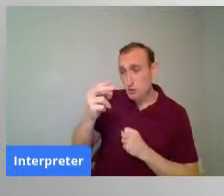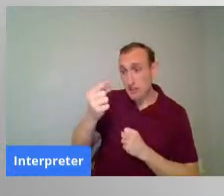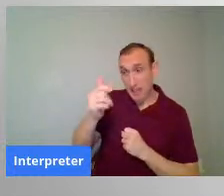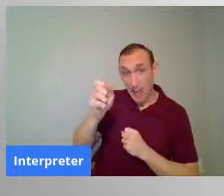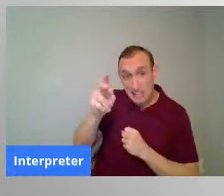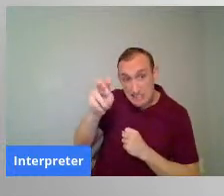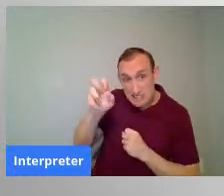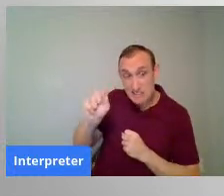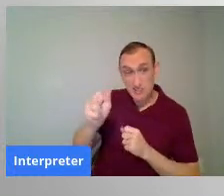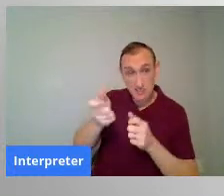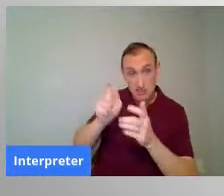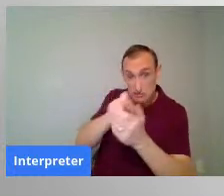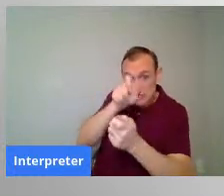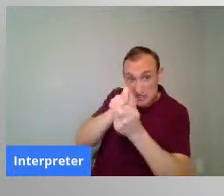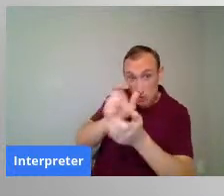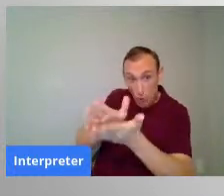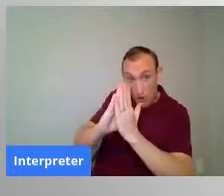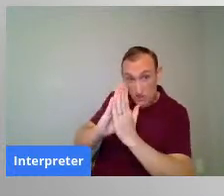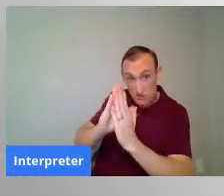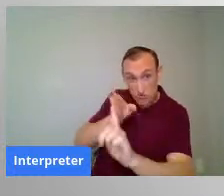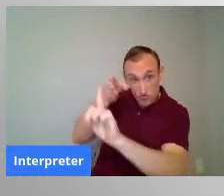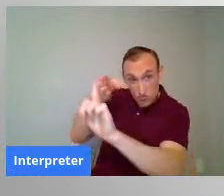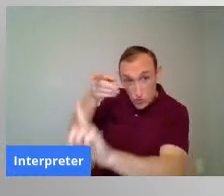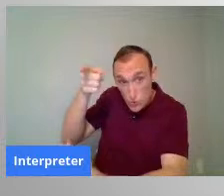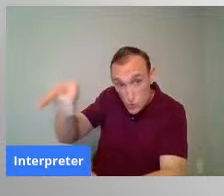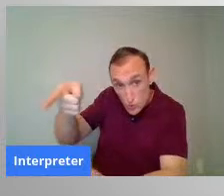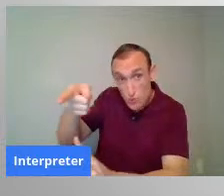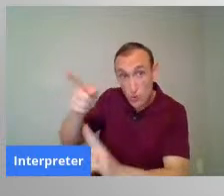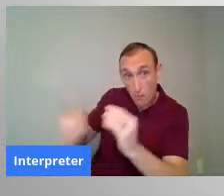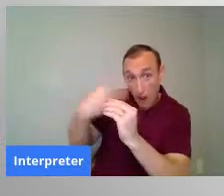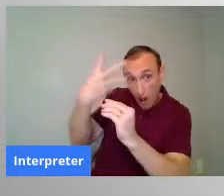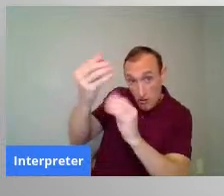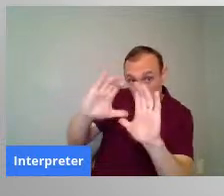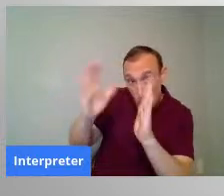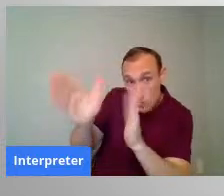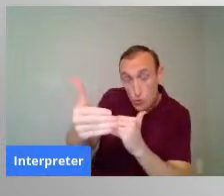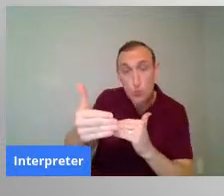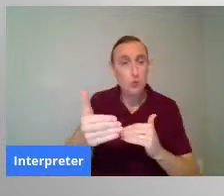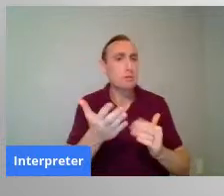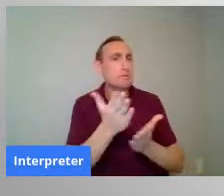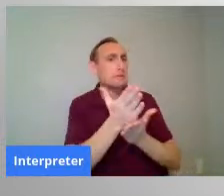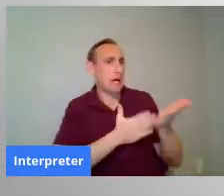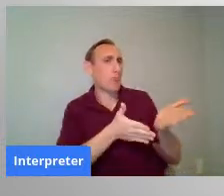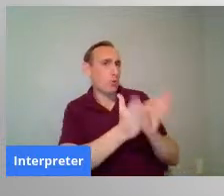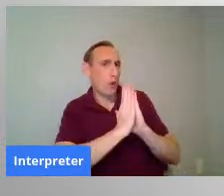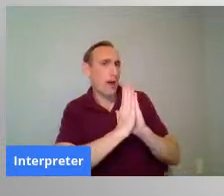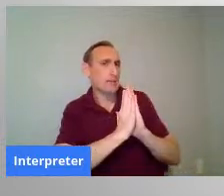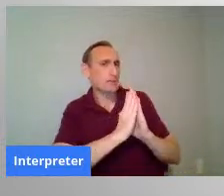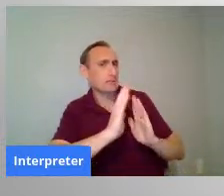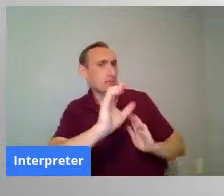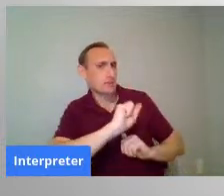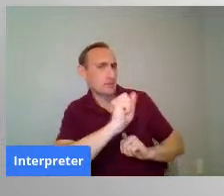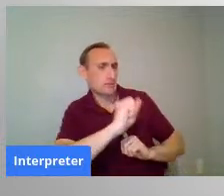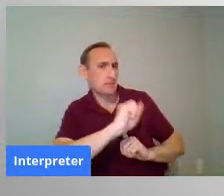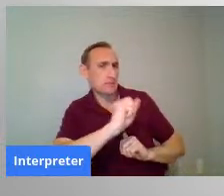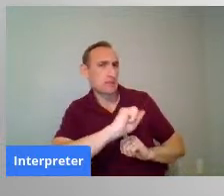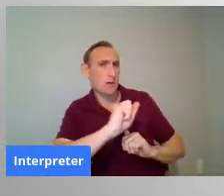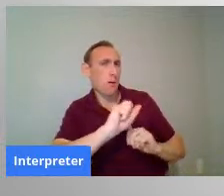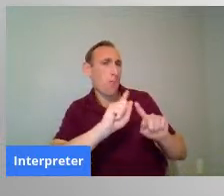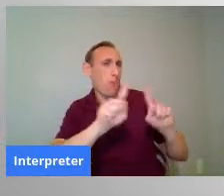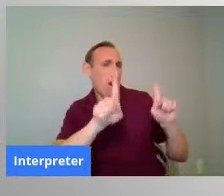yet received those requests. I've had requests. They've been specifically towards